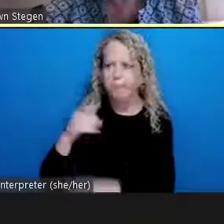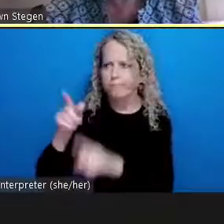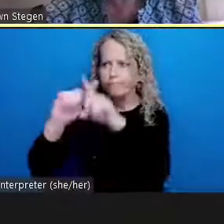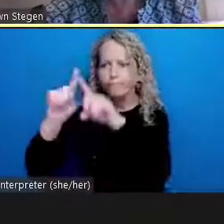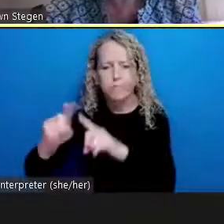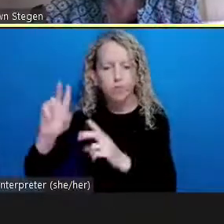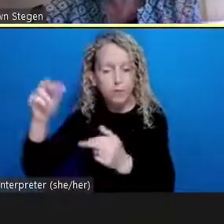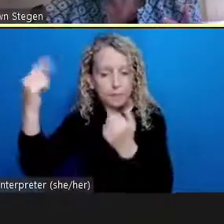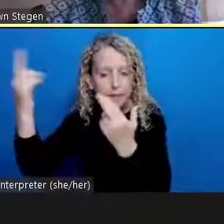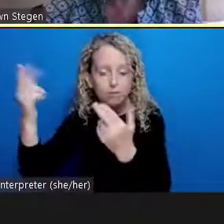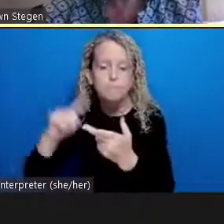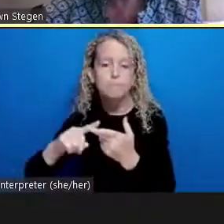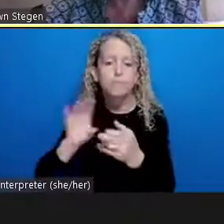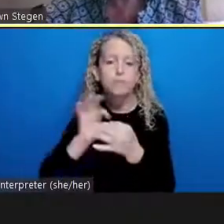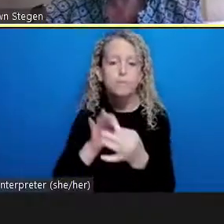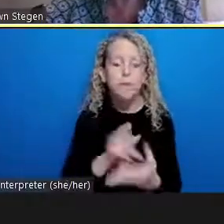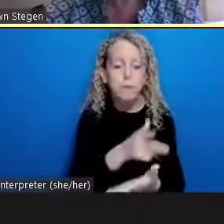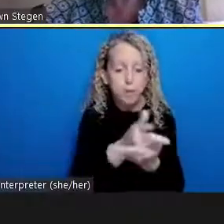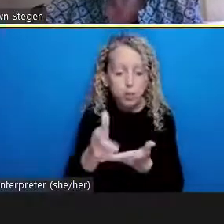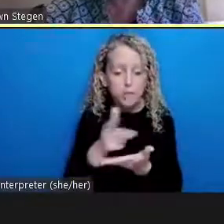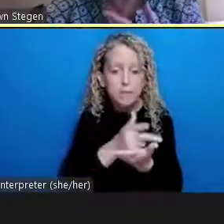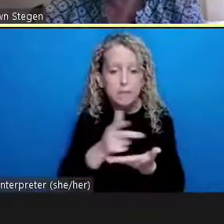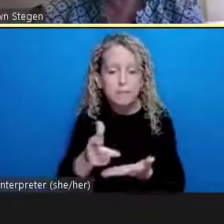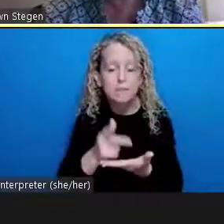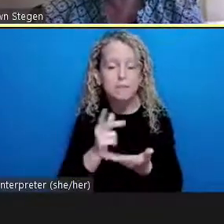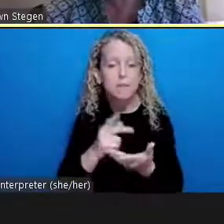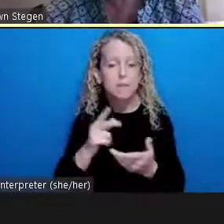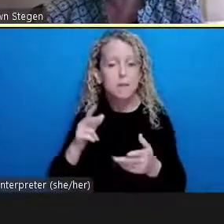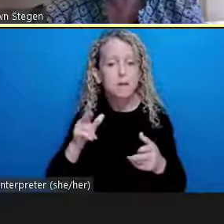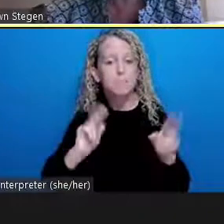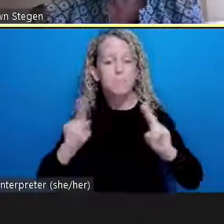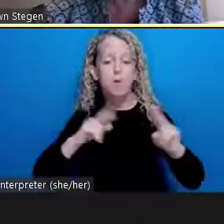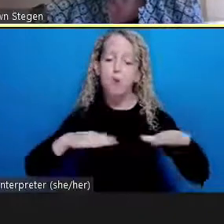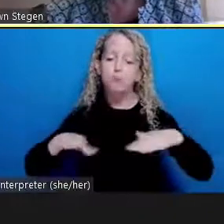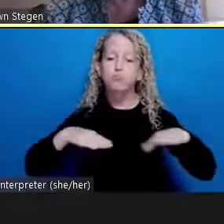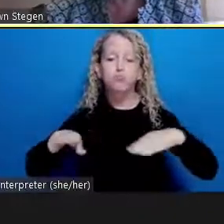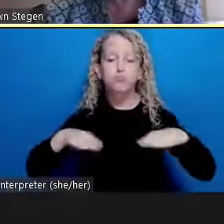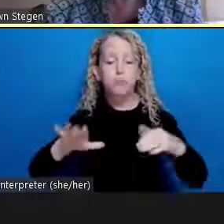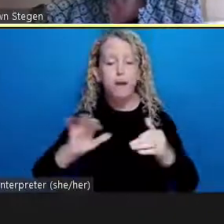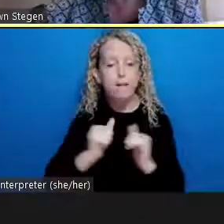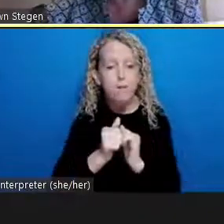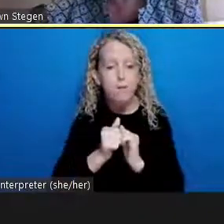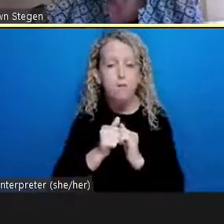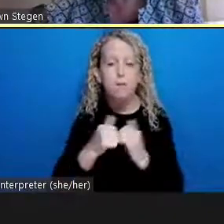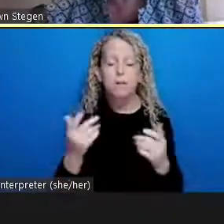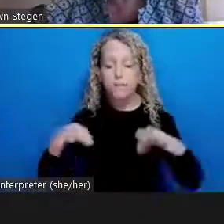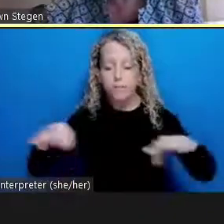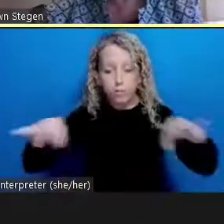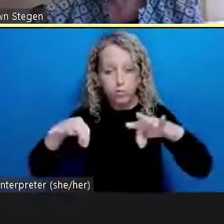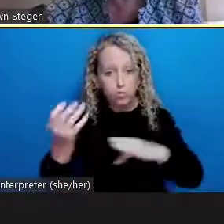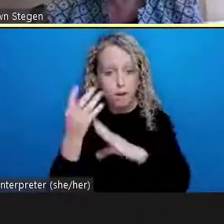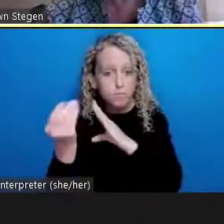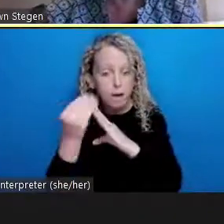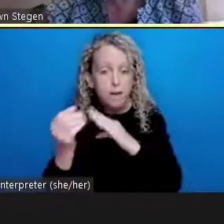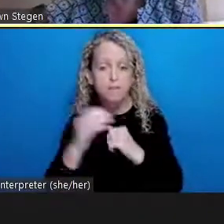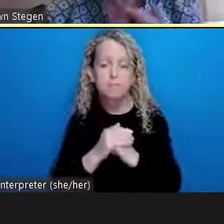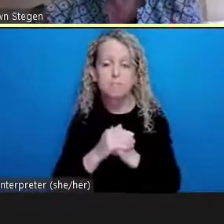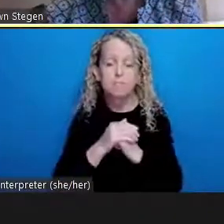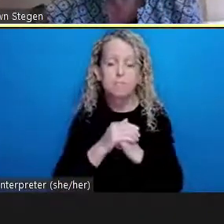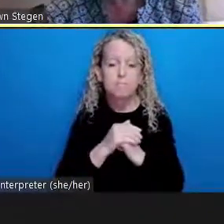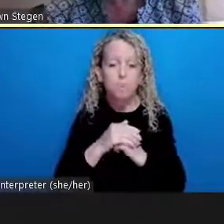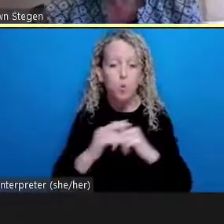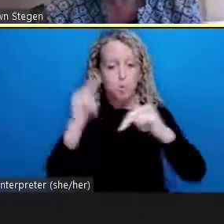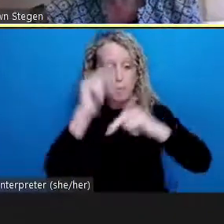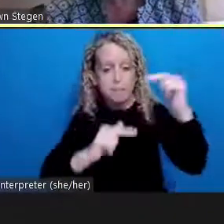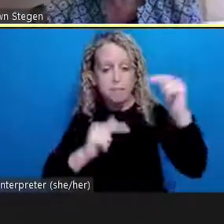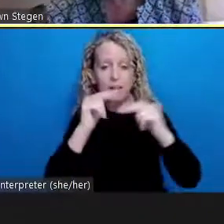of parking, pedestrian facilities like street furniture, exterior approaches like buildings